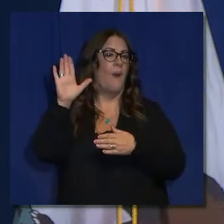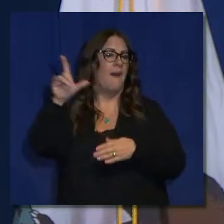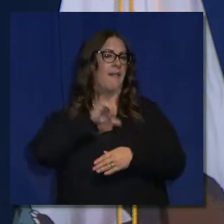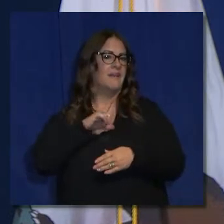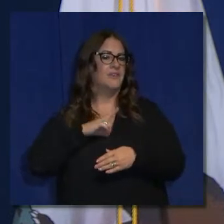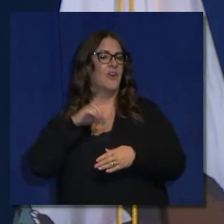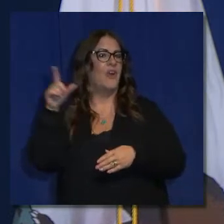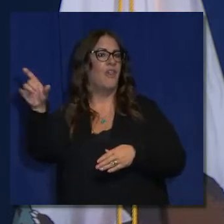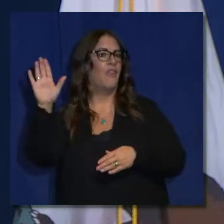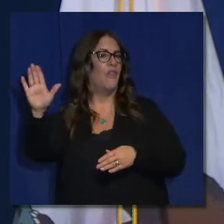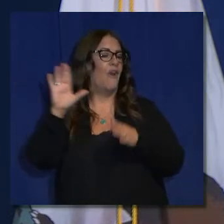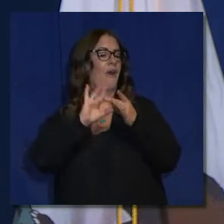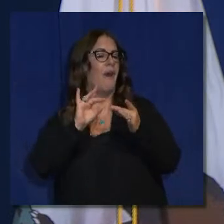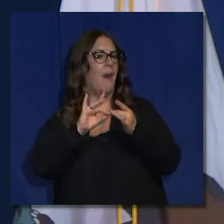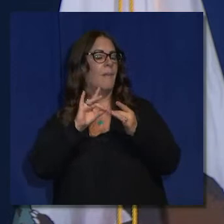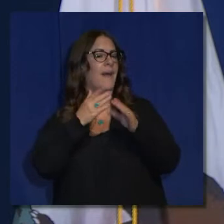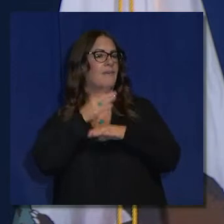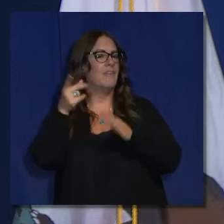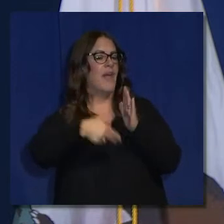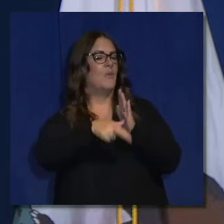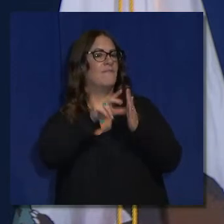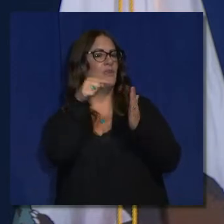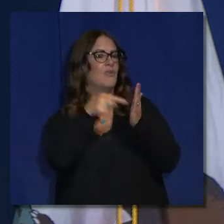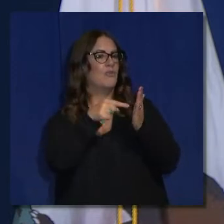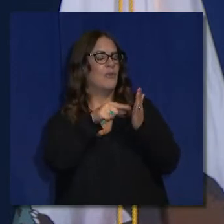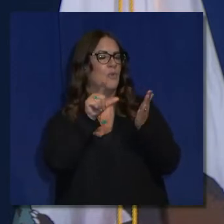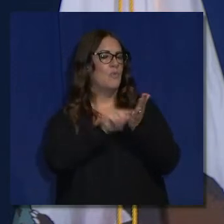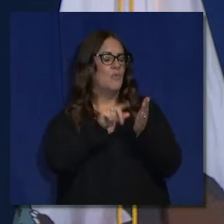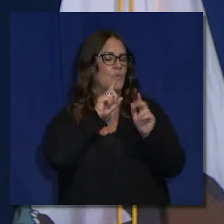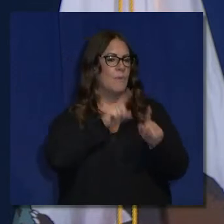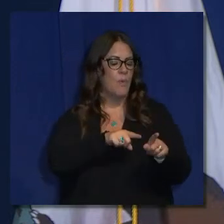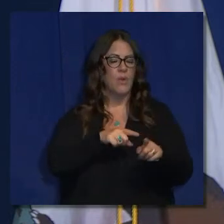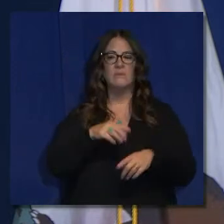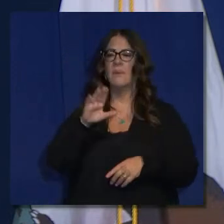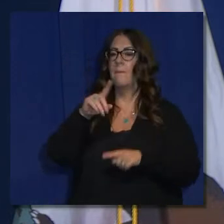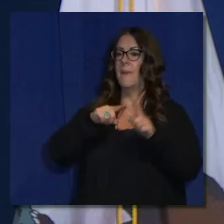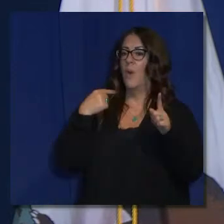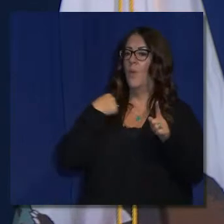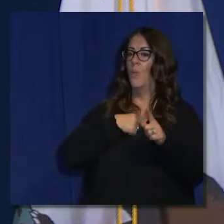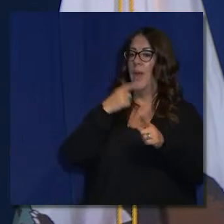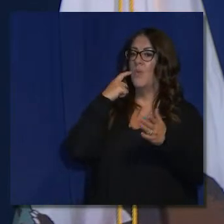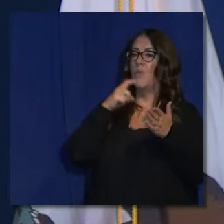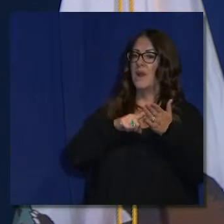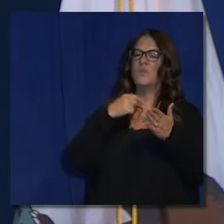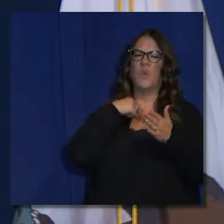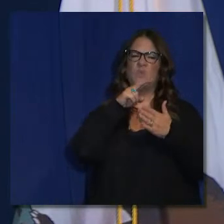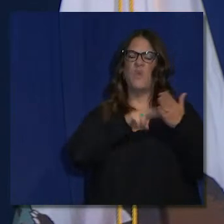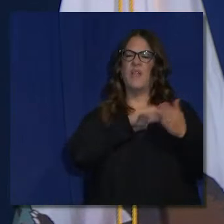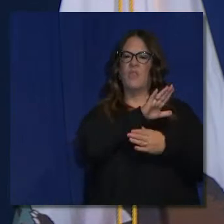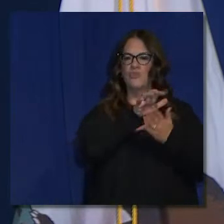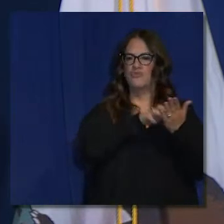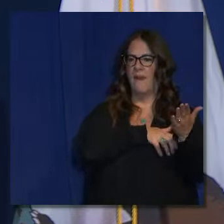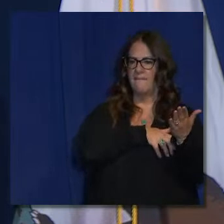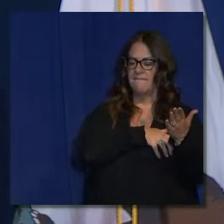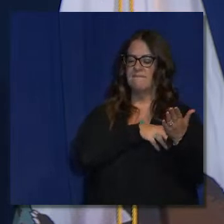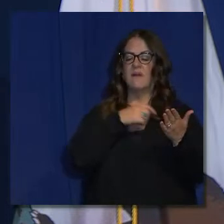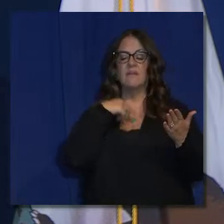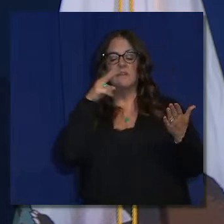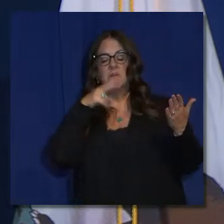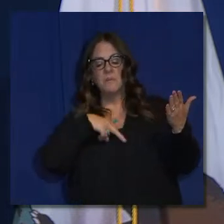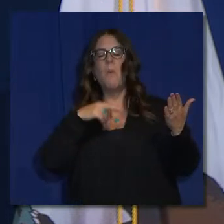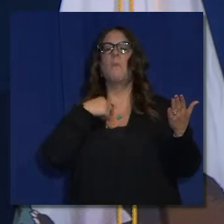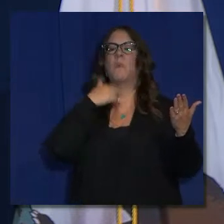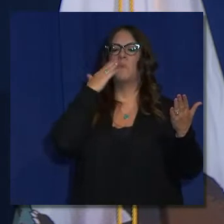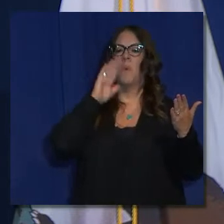report, but we recognized, having read and reviewed a draft, that there were things we can do immediately.